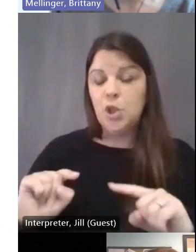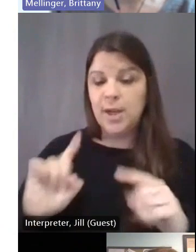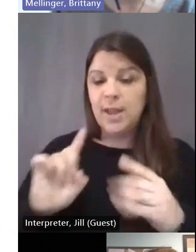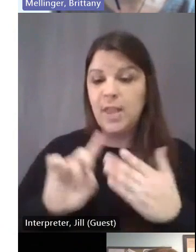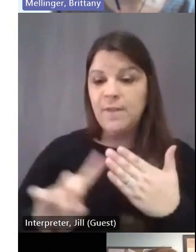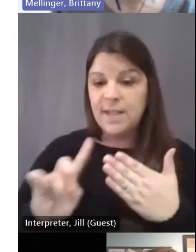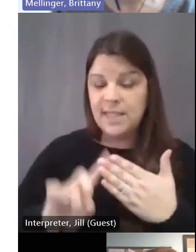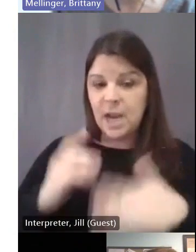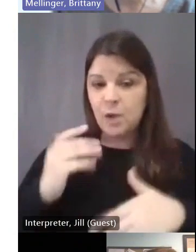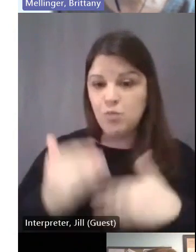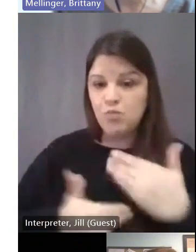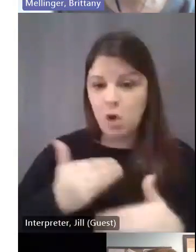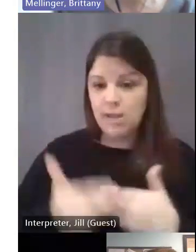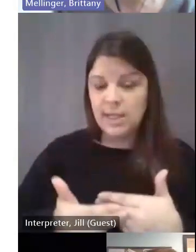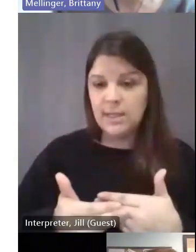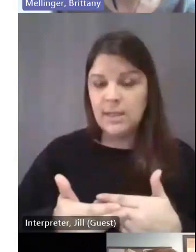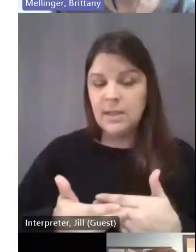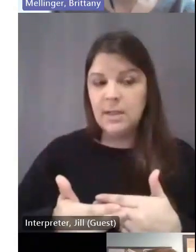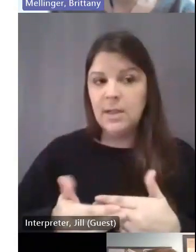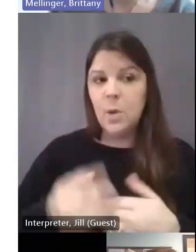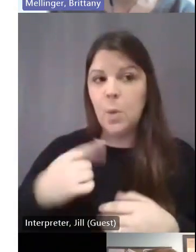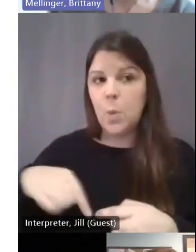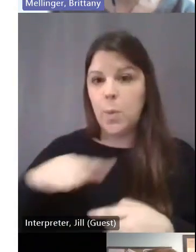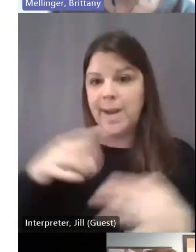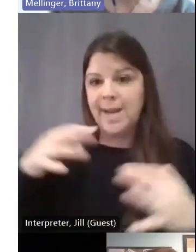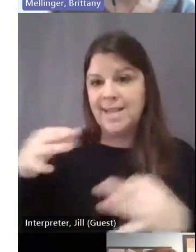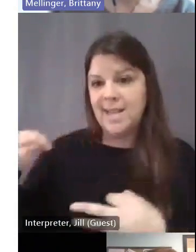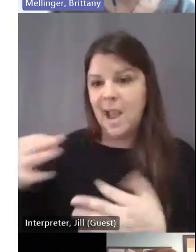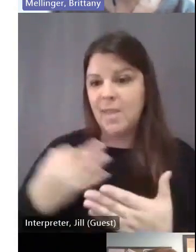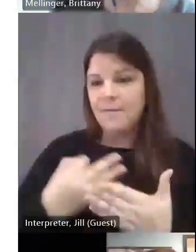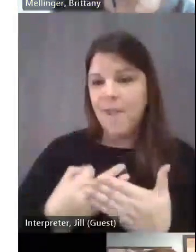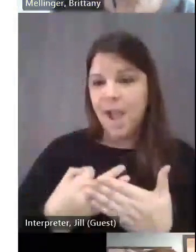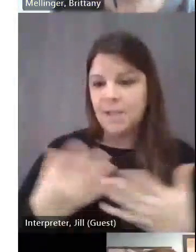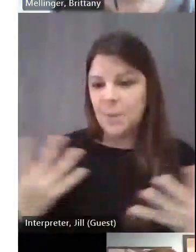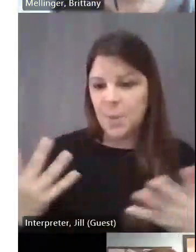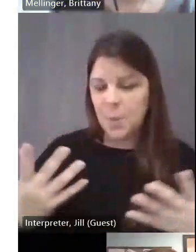investigatory process, that's when we determine what the facts of the case are.